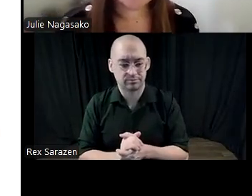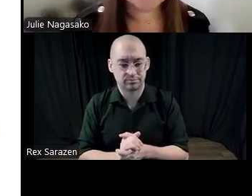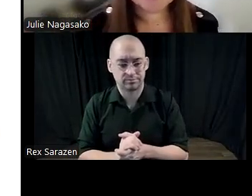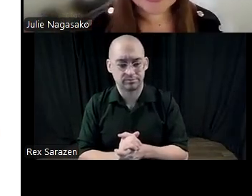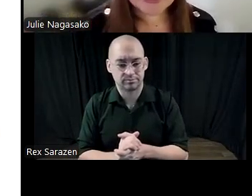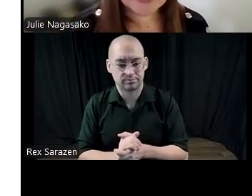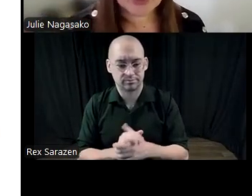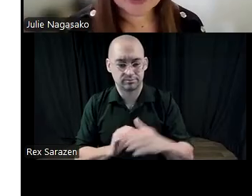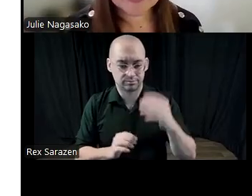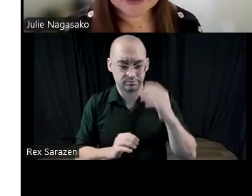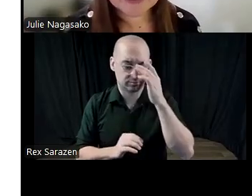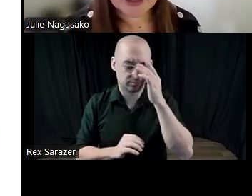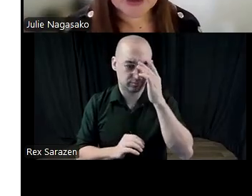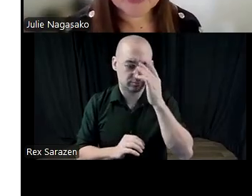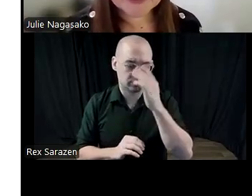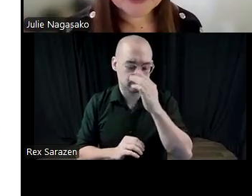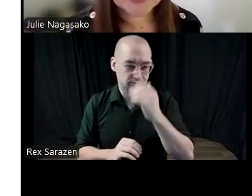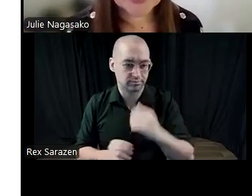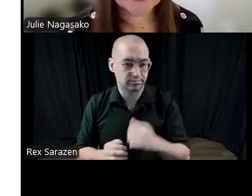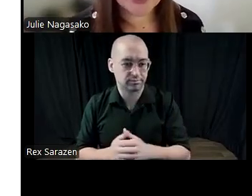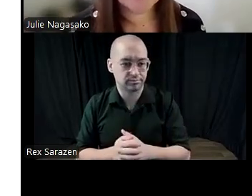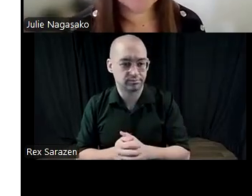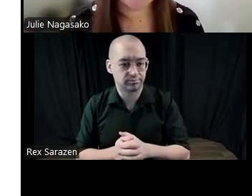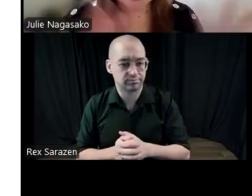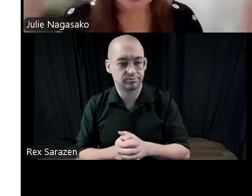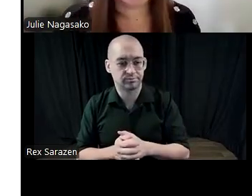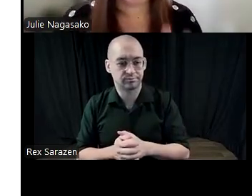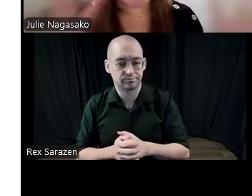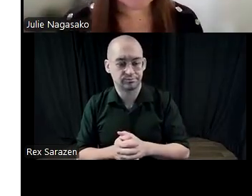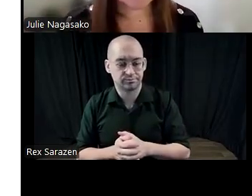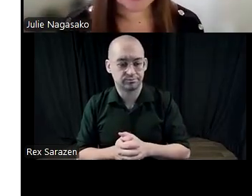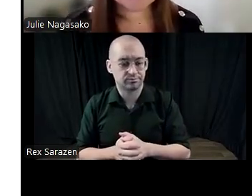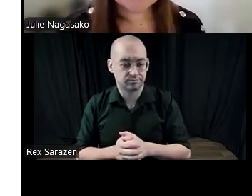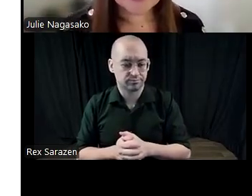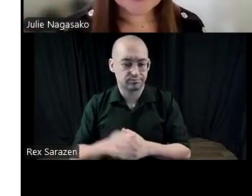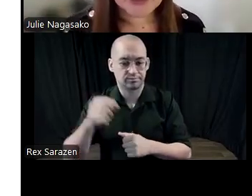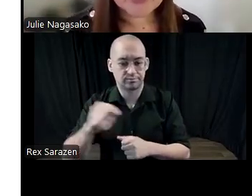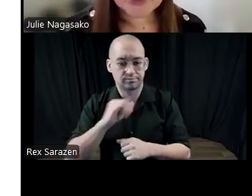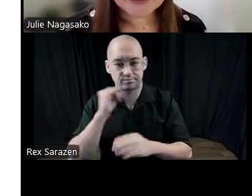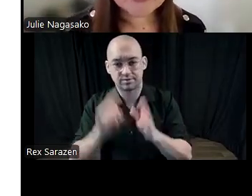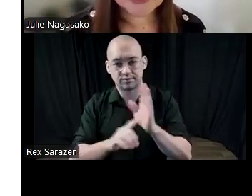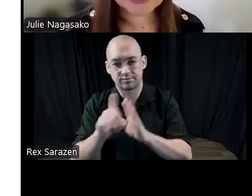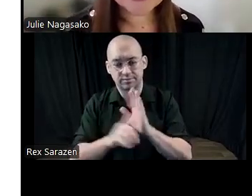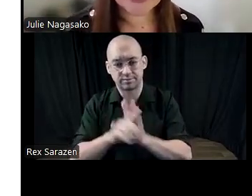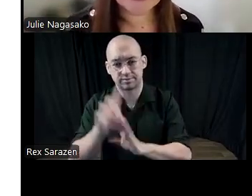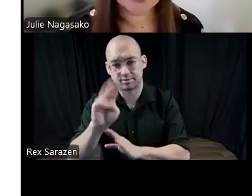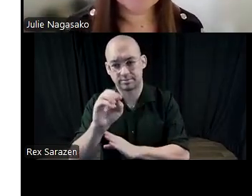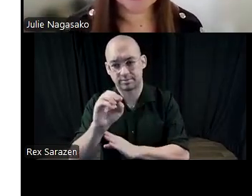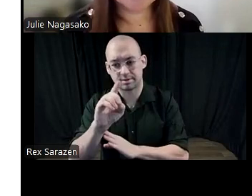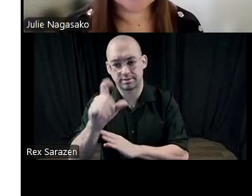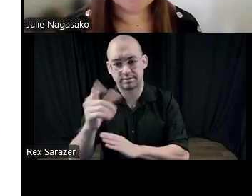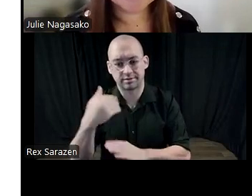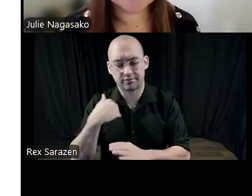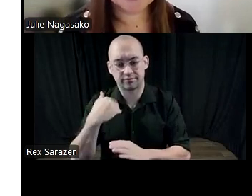And then when we're thinking about all of this, this is sort of our developing model that we have in mind, which is that